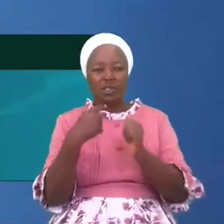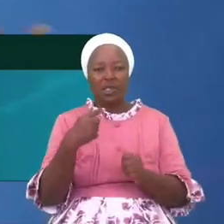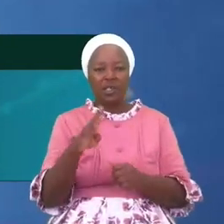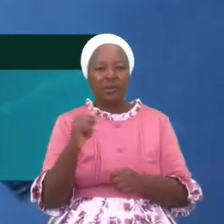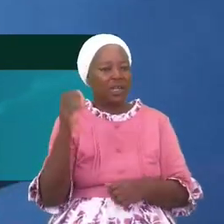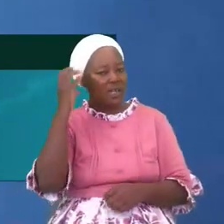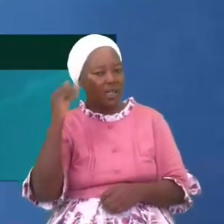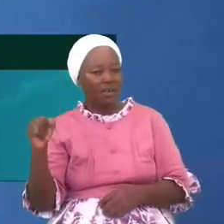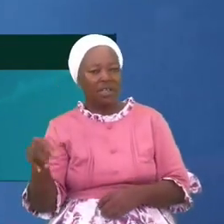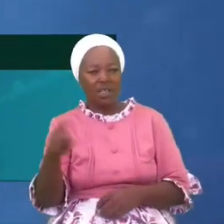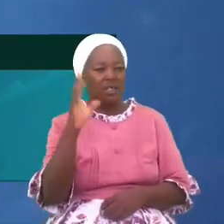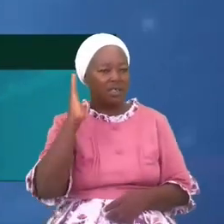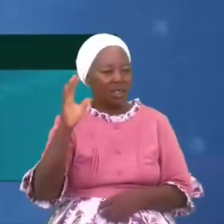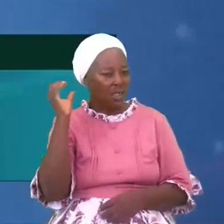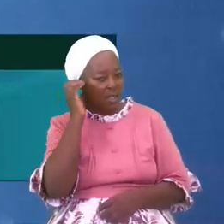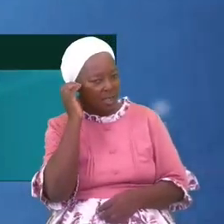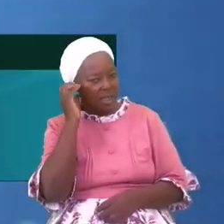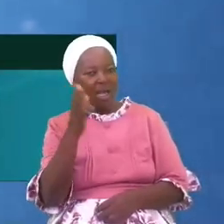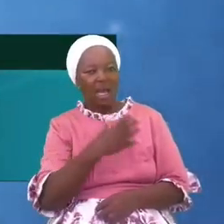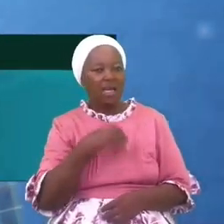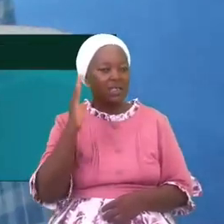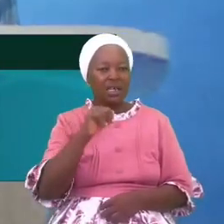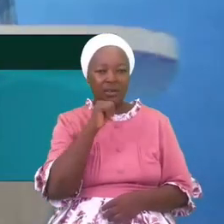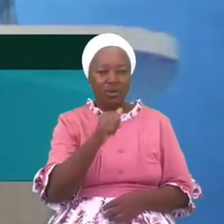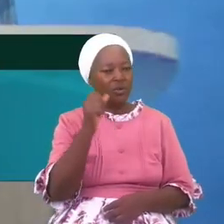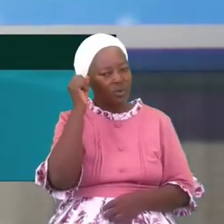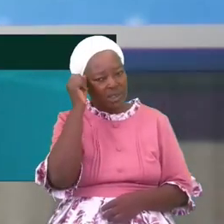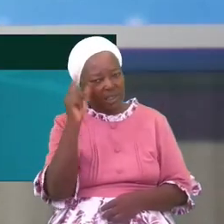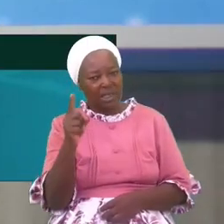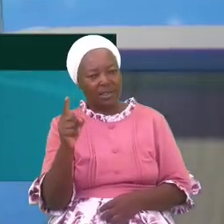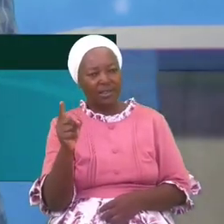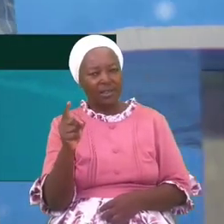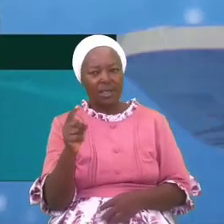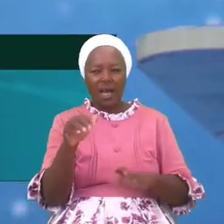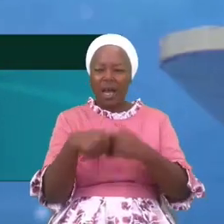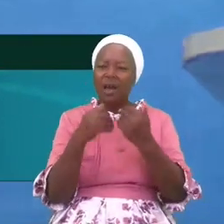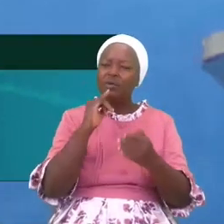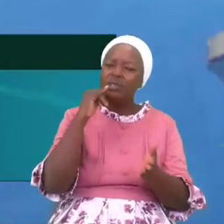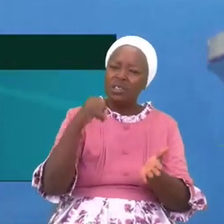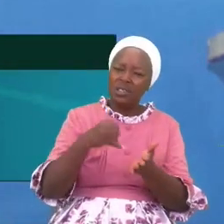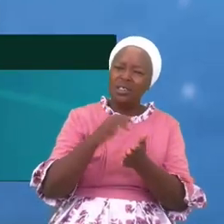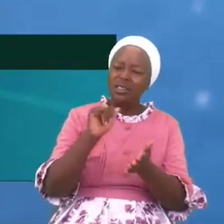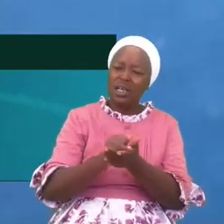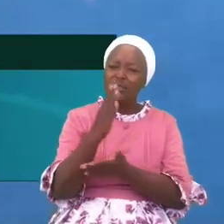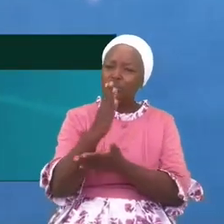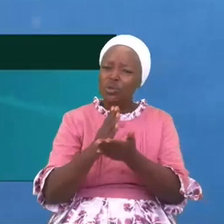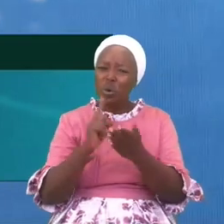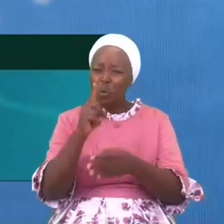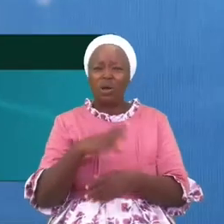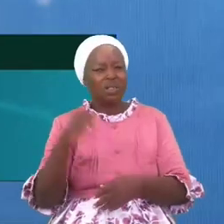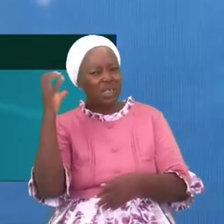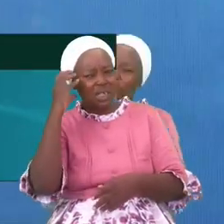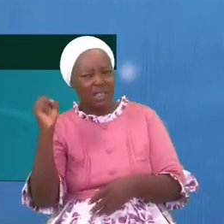not understand. How is it that somebody hears and he does not understand? I think